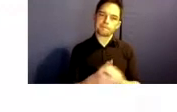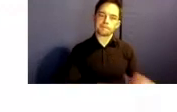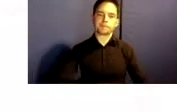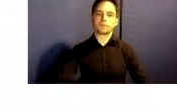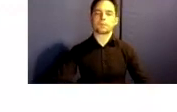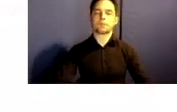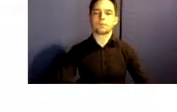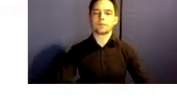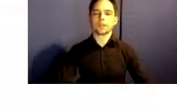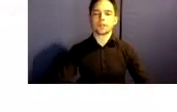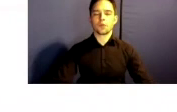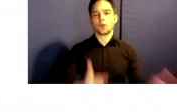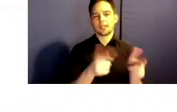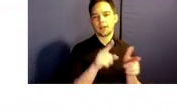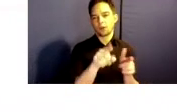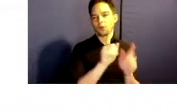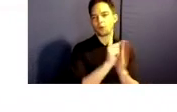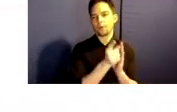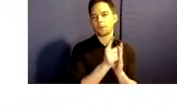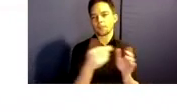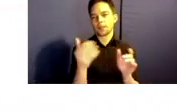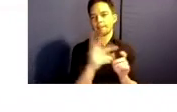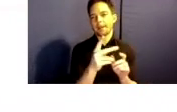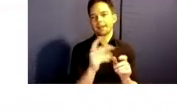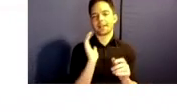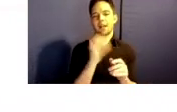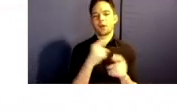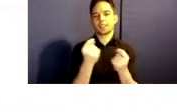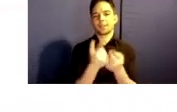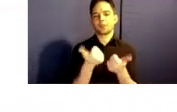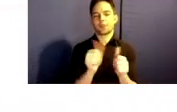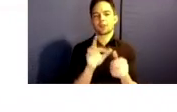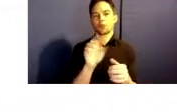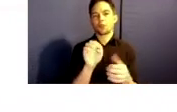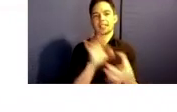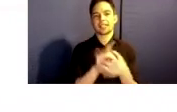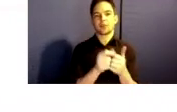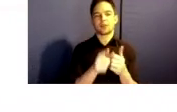We'll give you a moment to come back, and our team will try to reconnect with you.